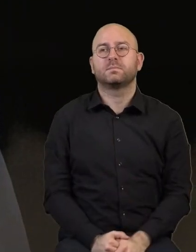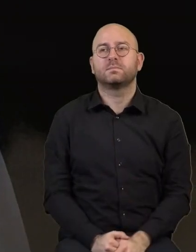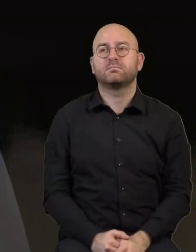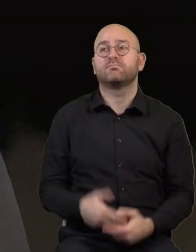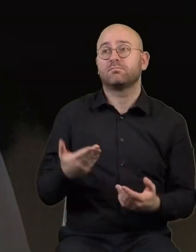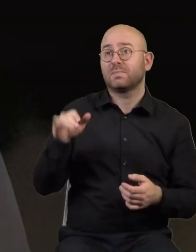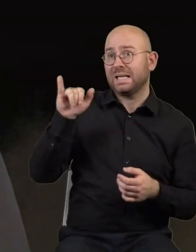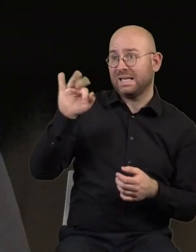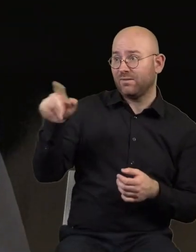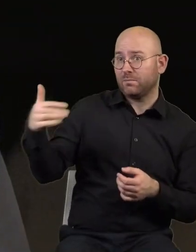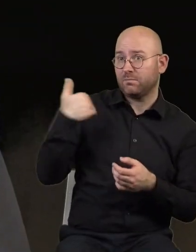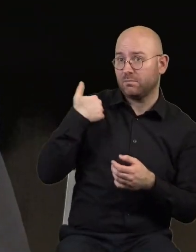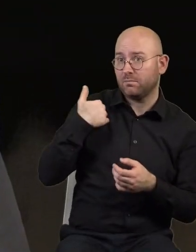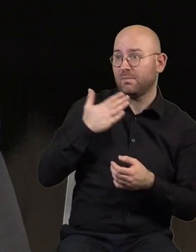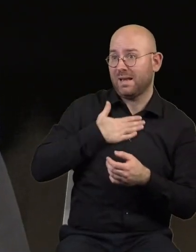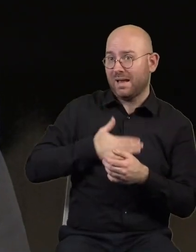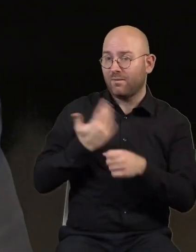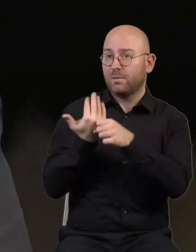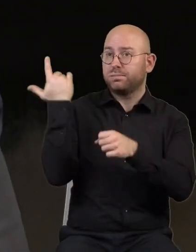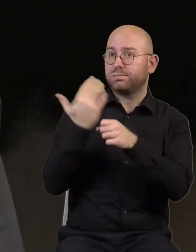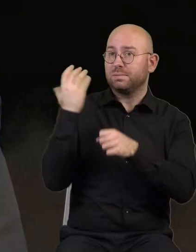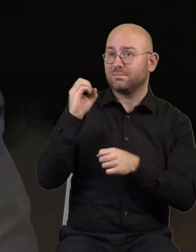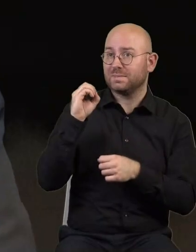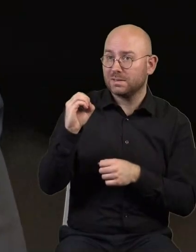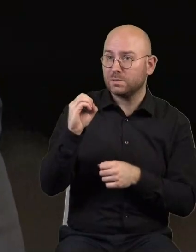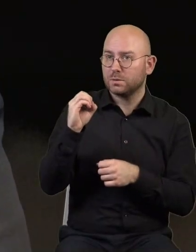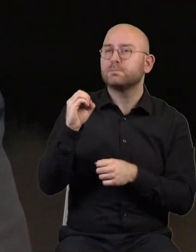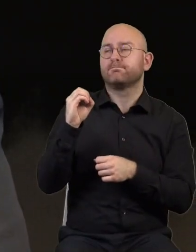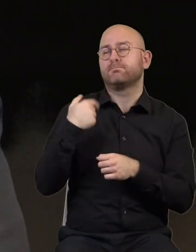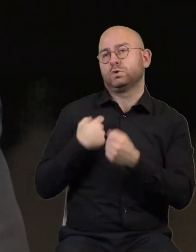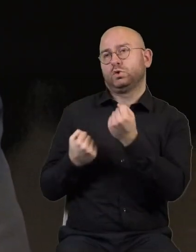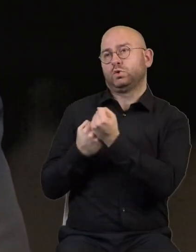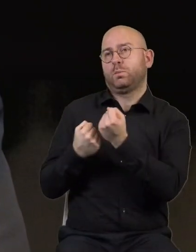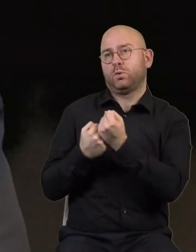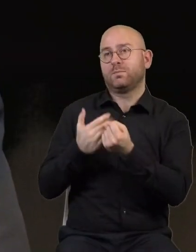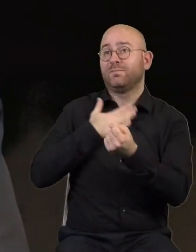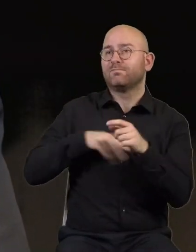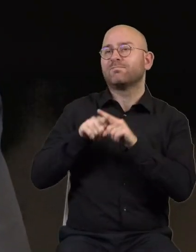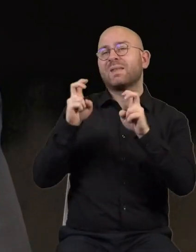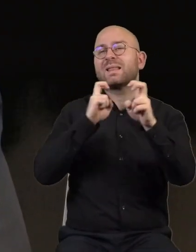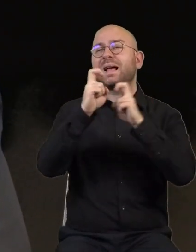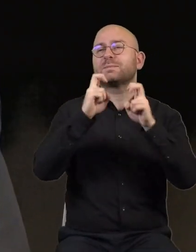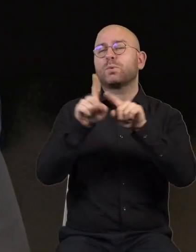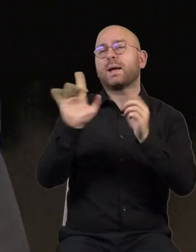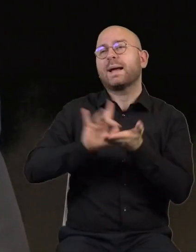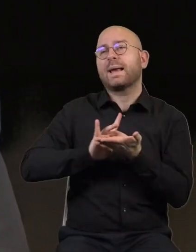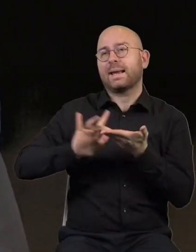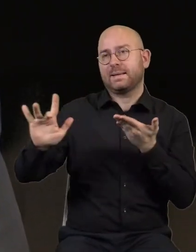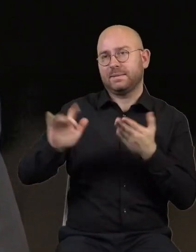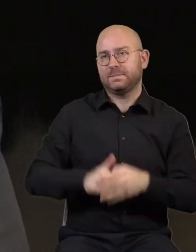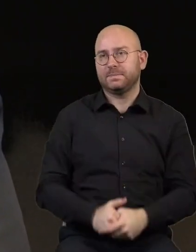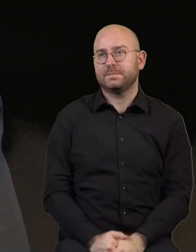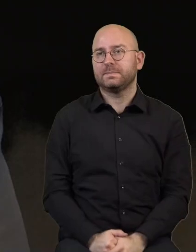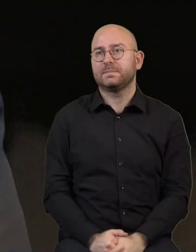of the directive on clean vehicles introducing such definition, and in particular this